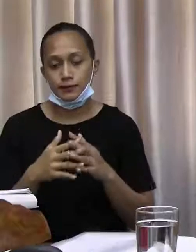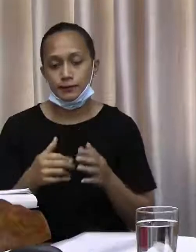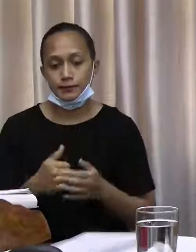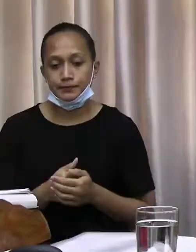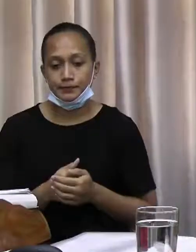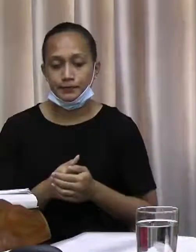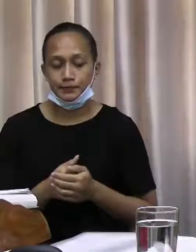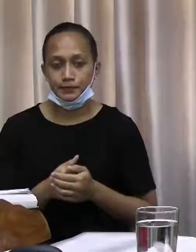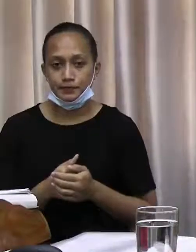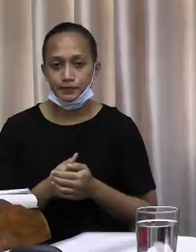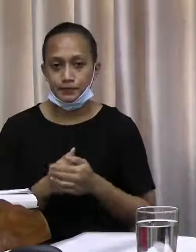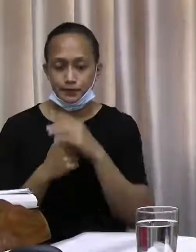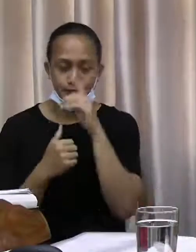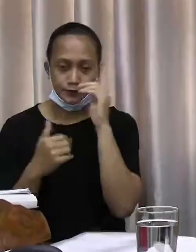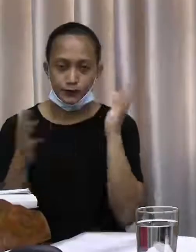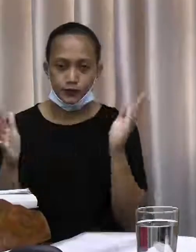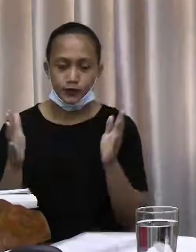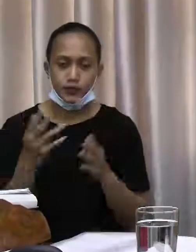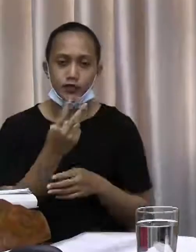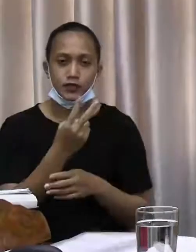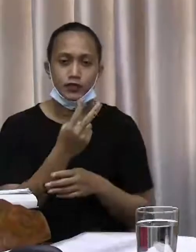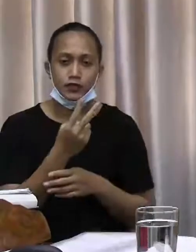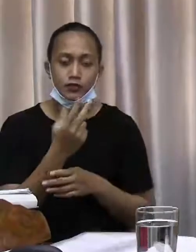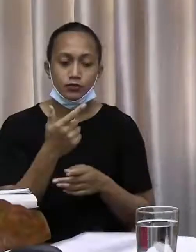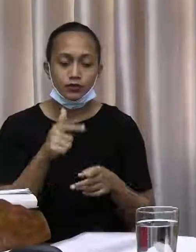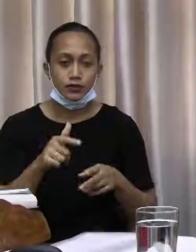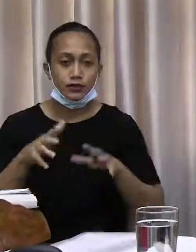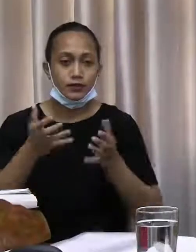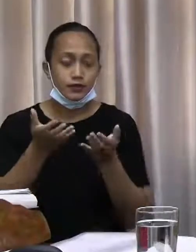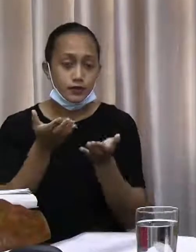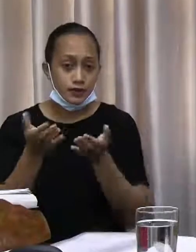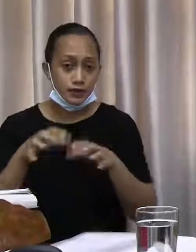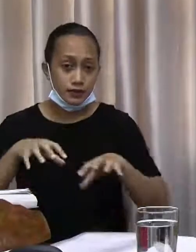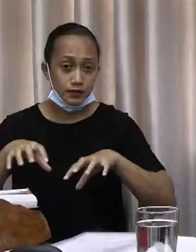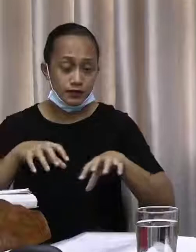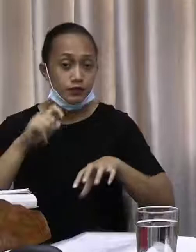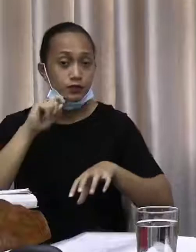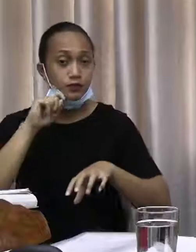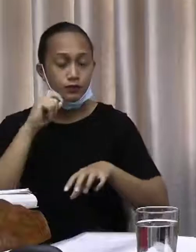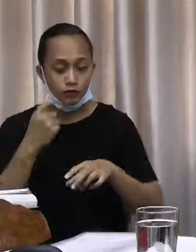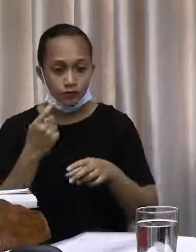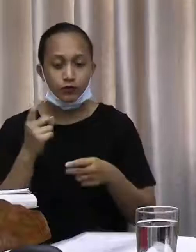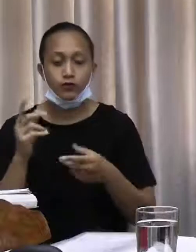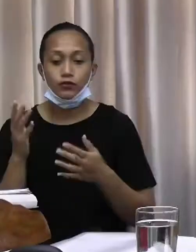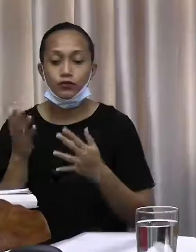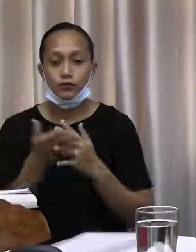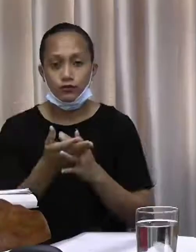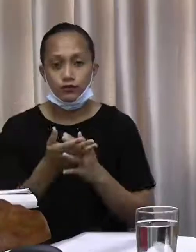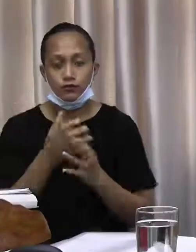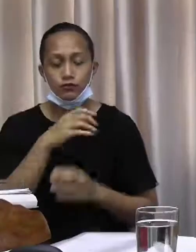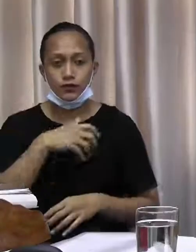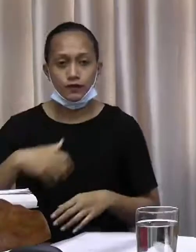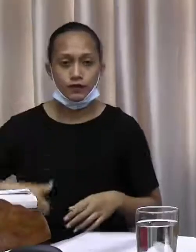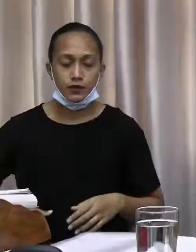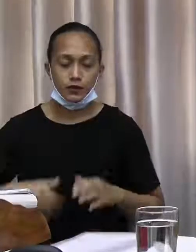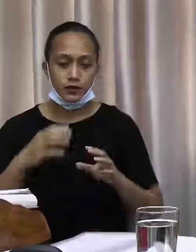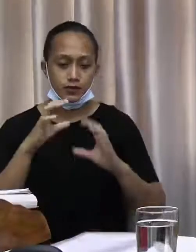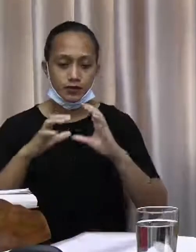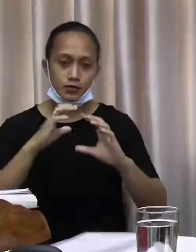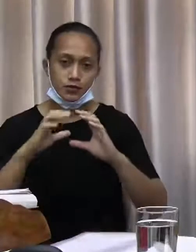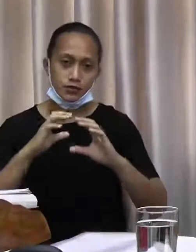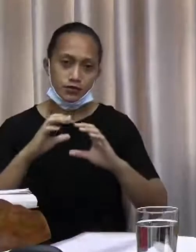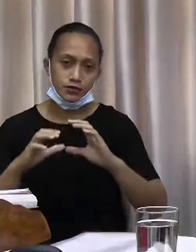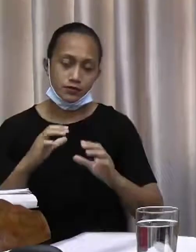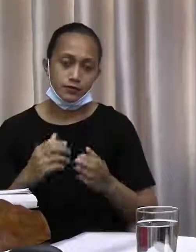Regular releases relating to these activities will be conveyed through government communication